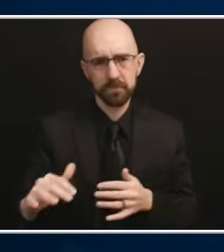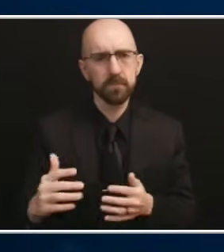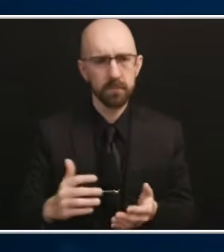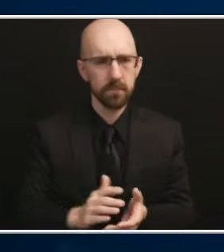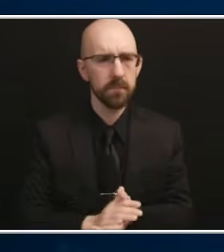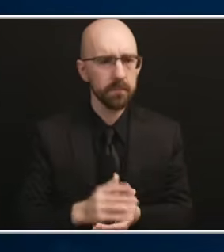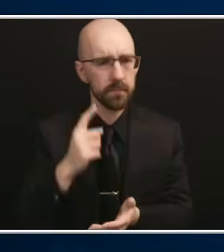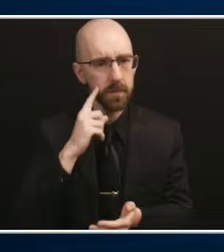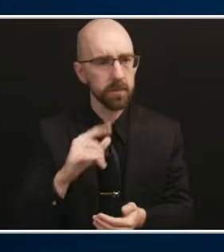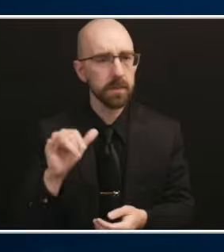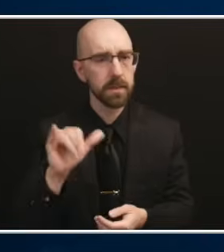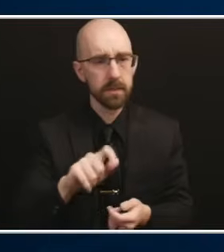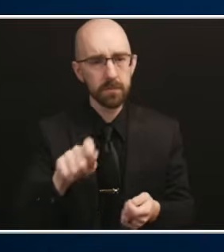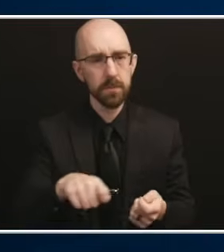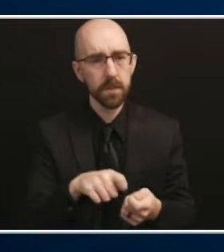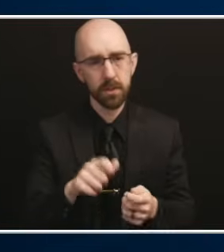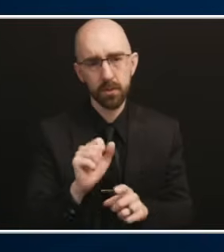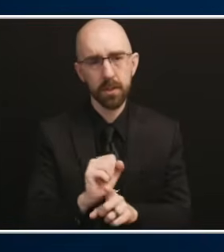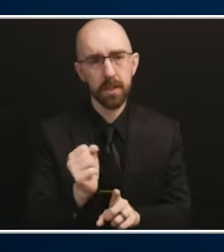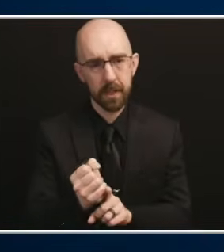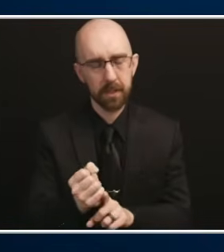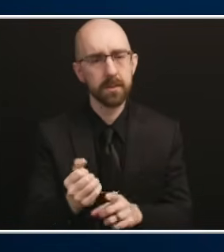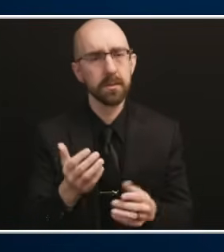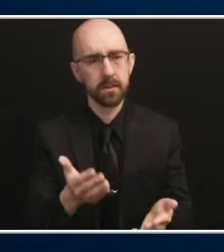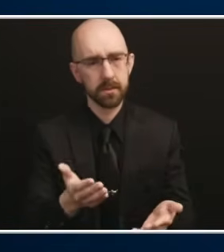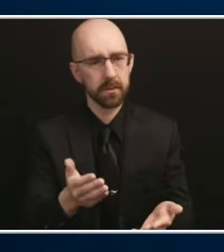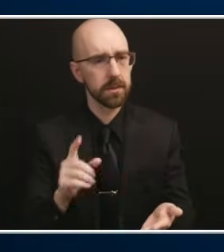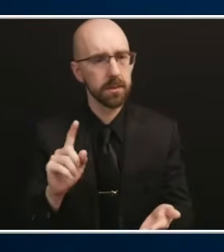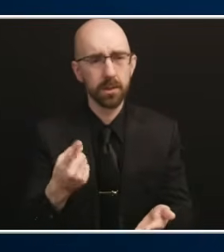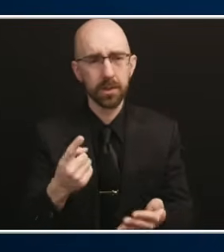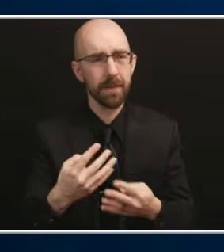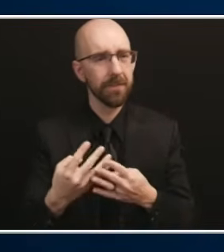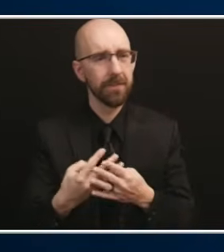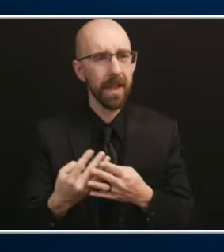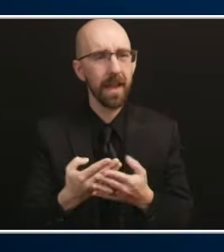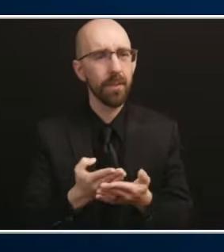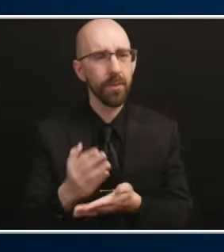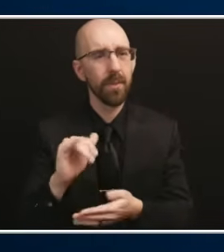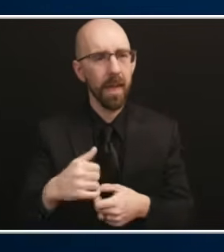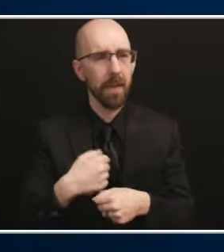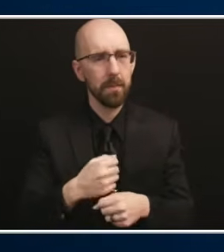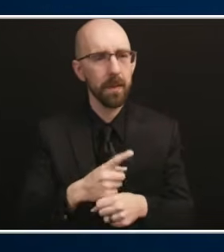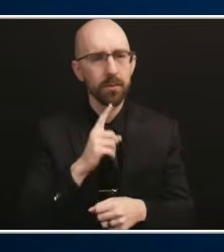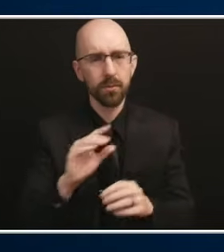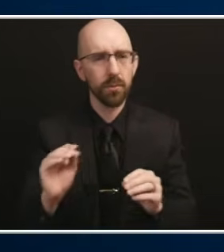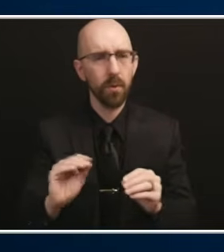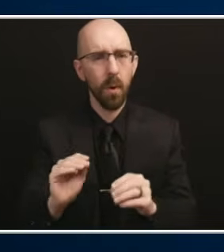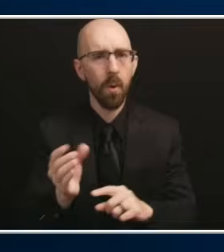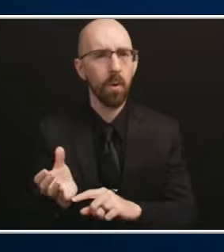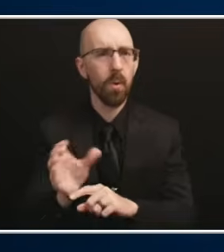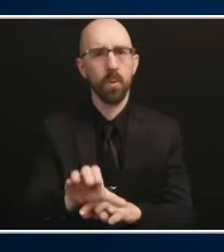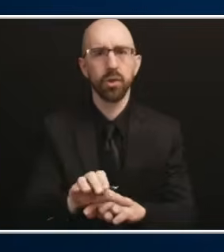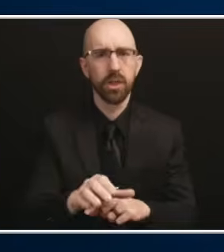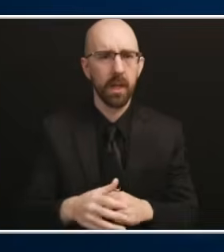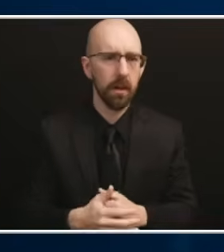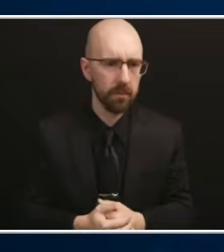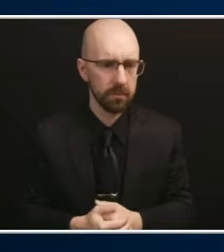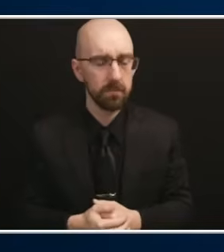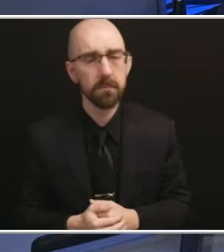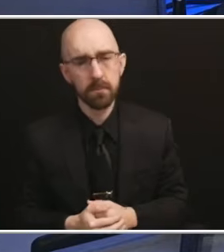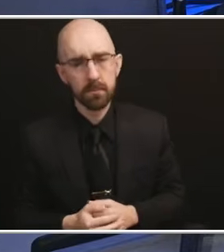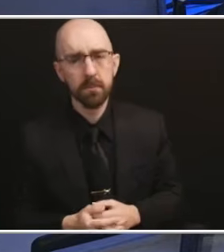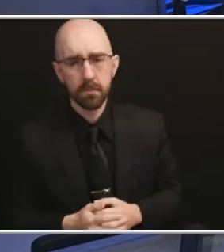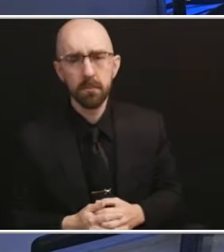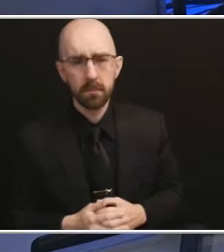this particular case, it's just vetted through that, making sure that there's no coercion. Okay. There's